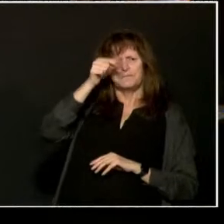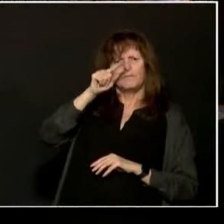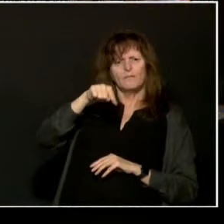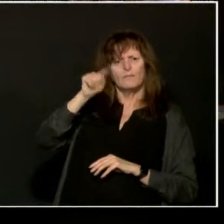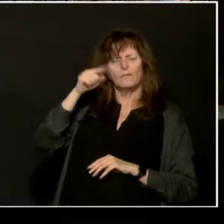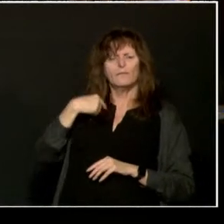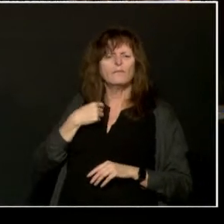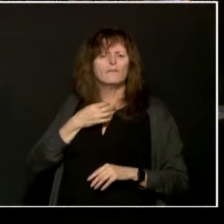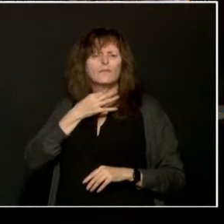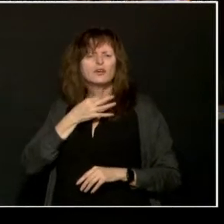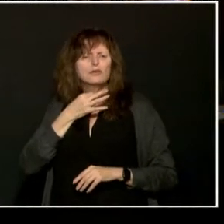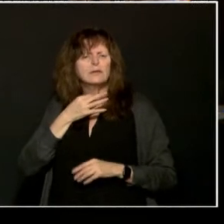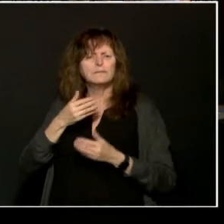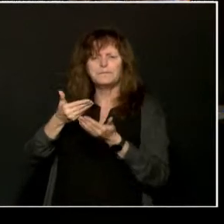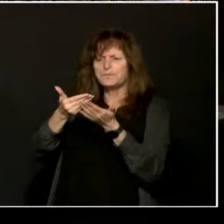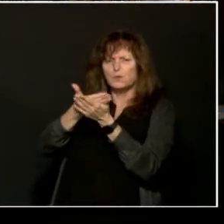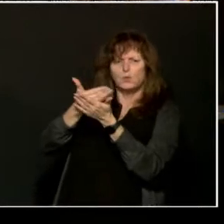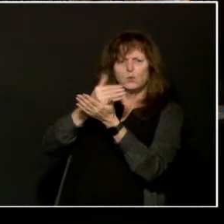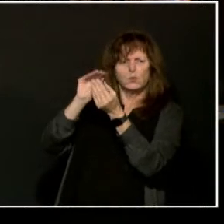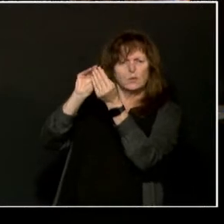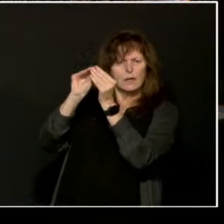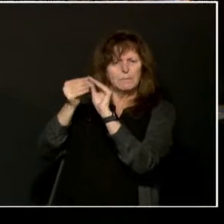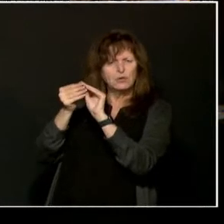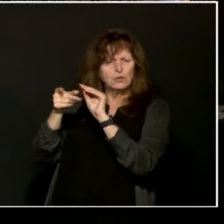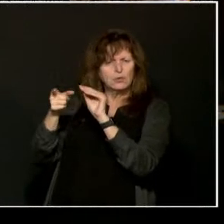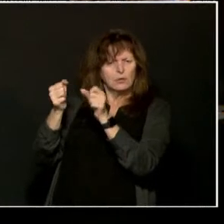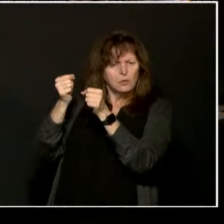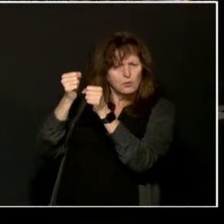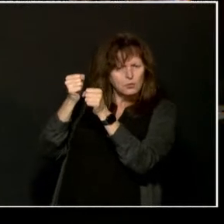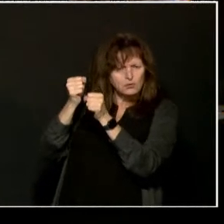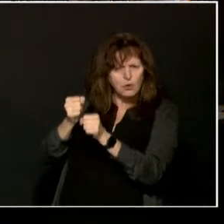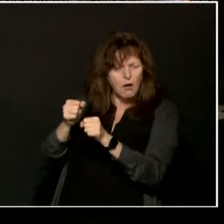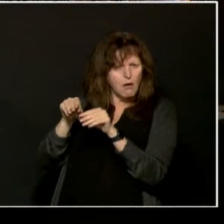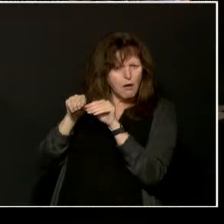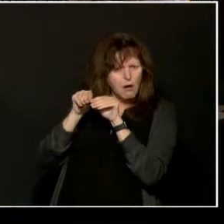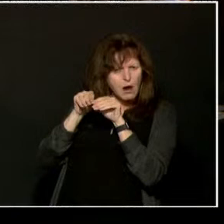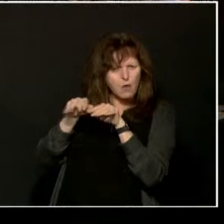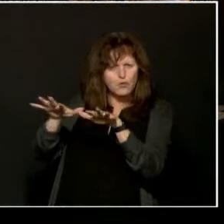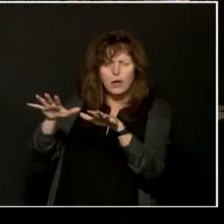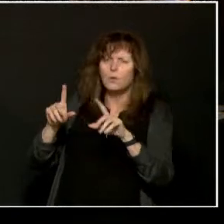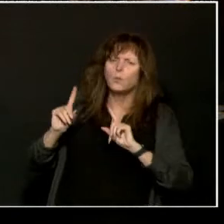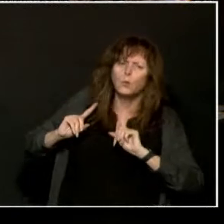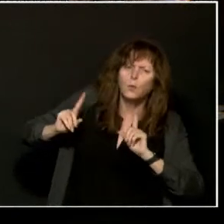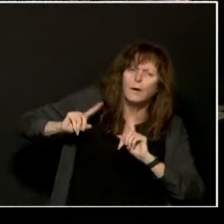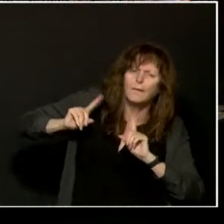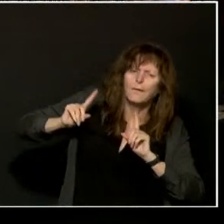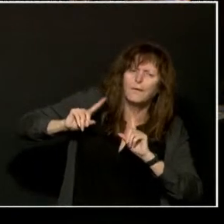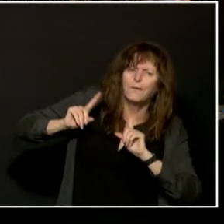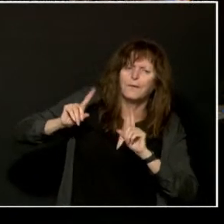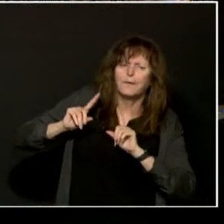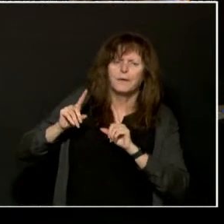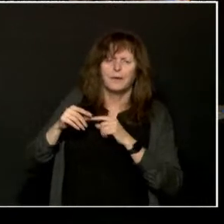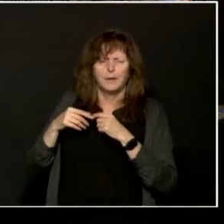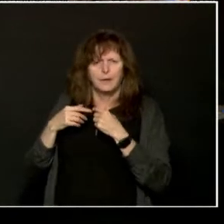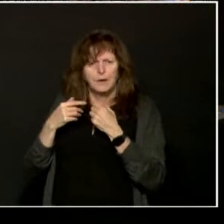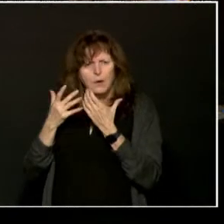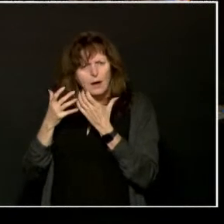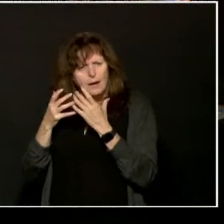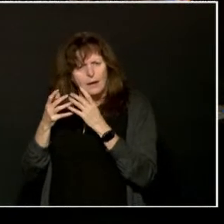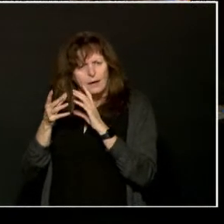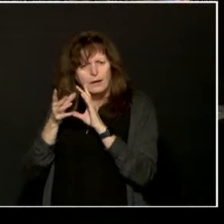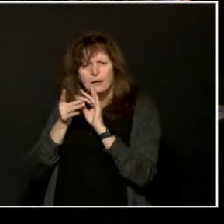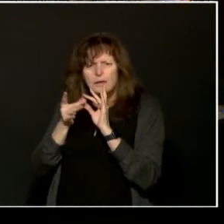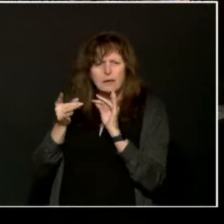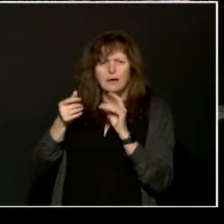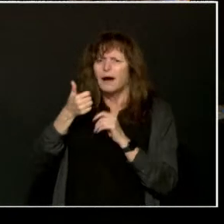numbers? Where is it strongest? Just looking for chapter and verse on whatever intelligence you have on